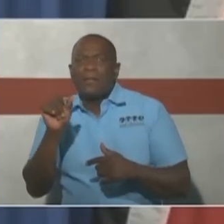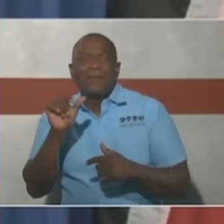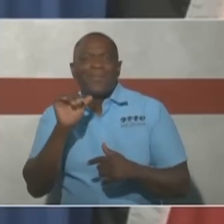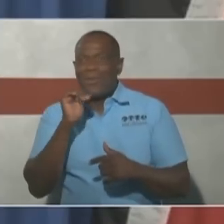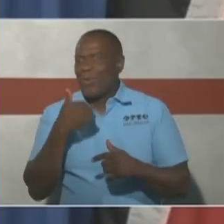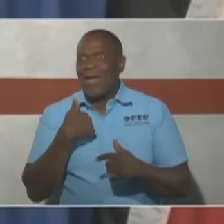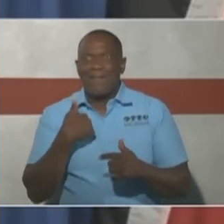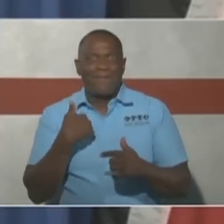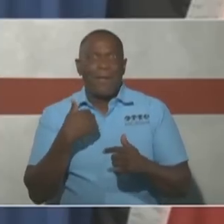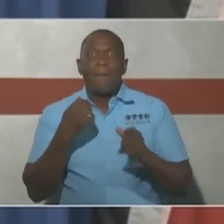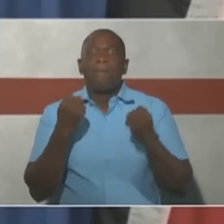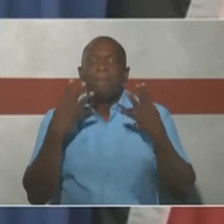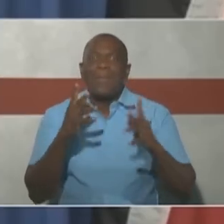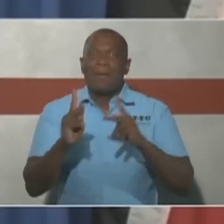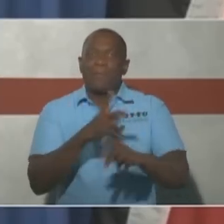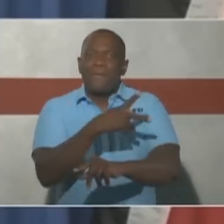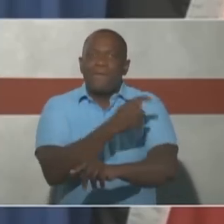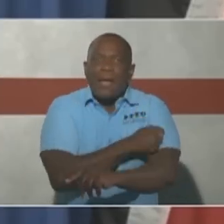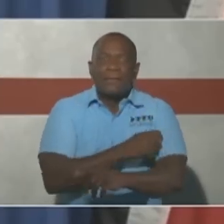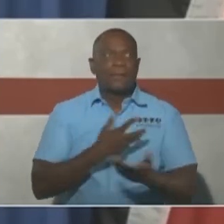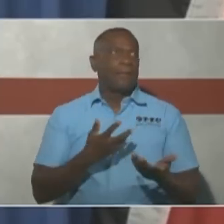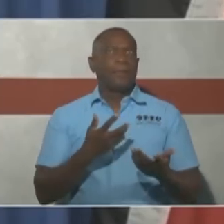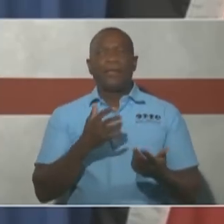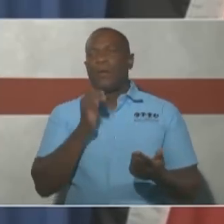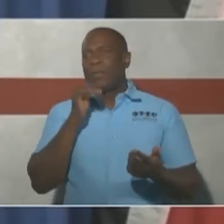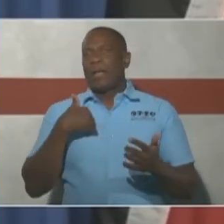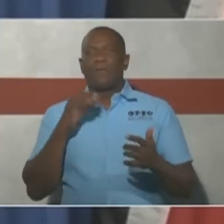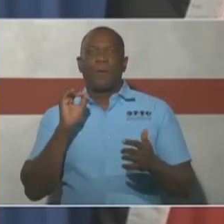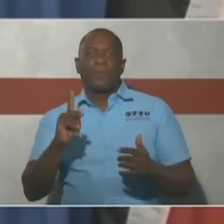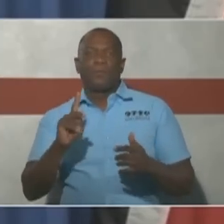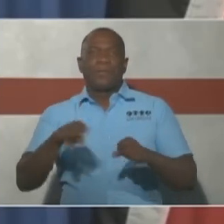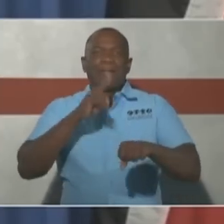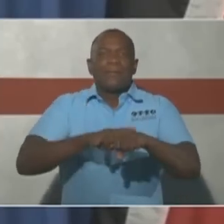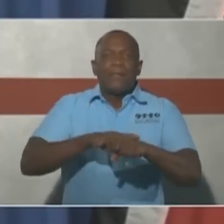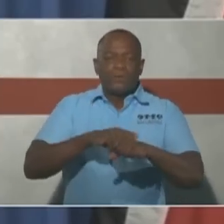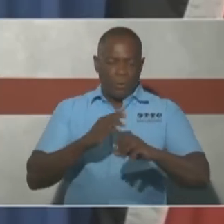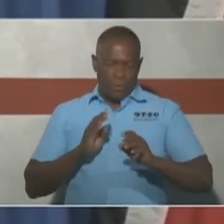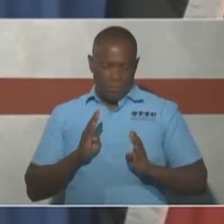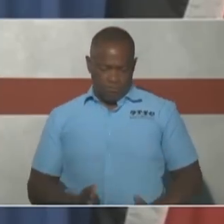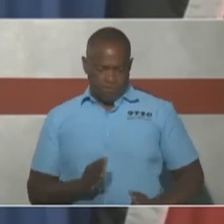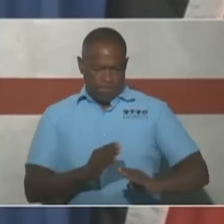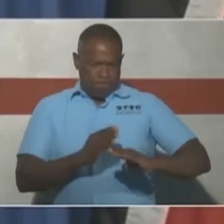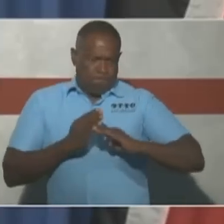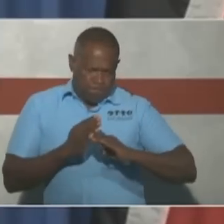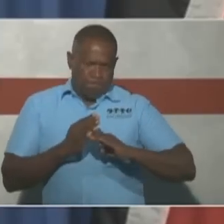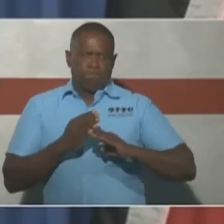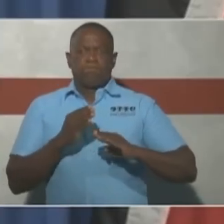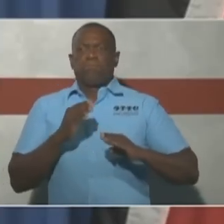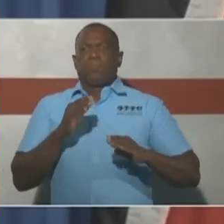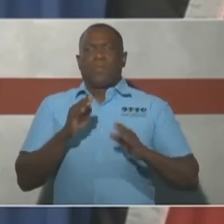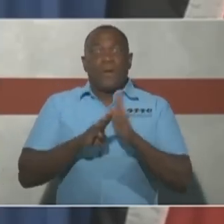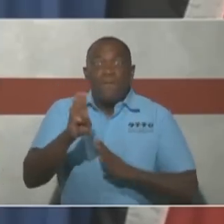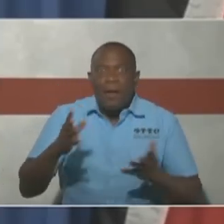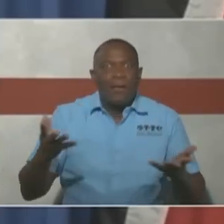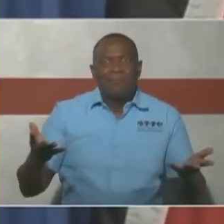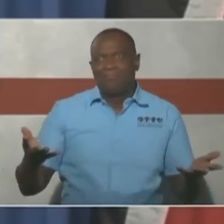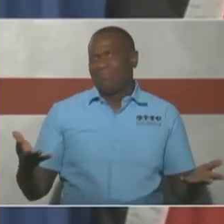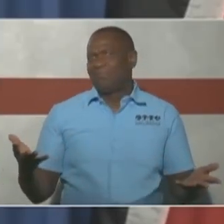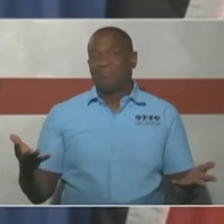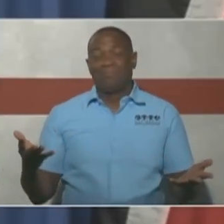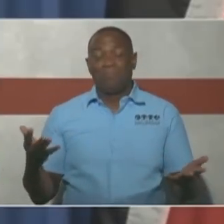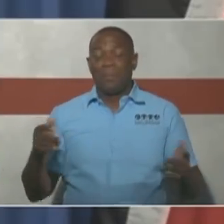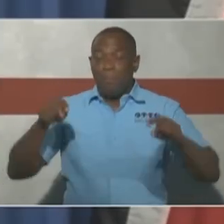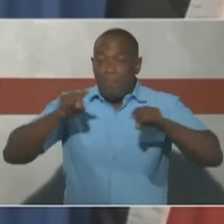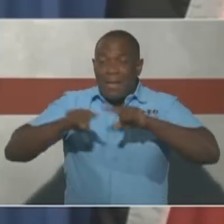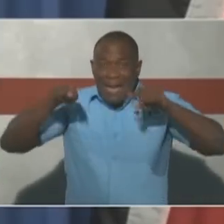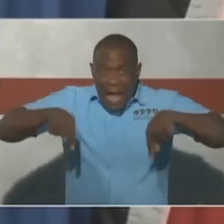year. In terms of having to make those tough decisions, you would have made after Carnival. It all